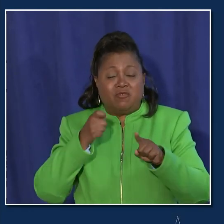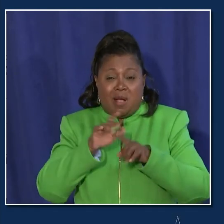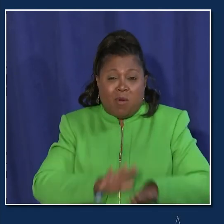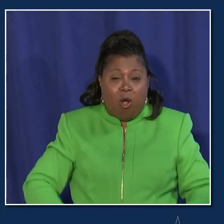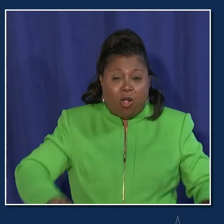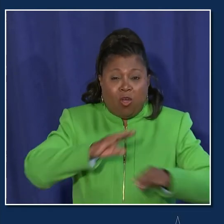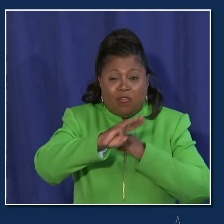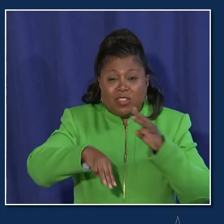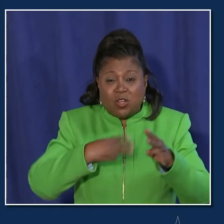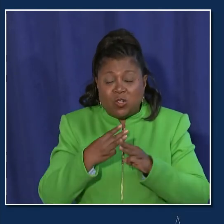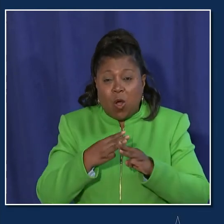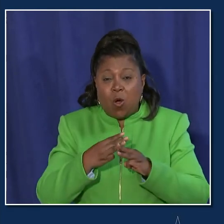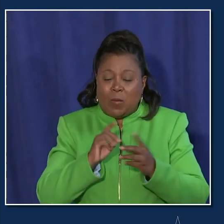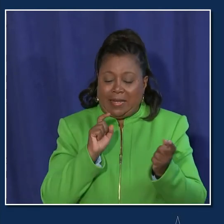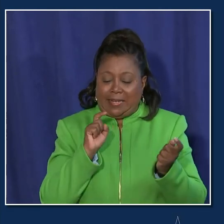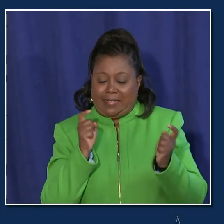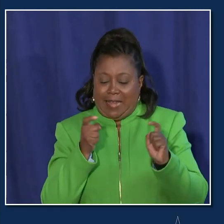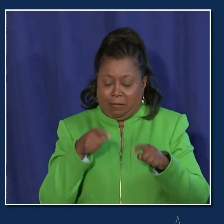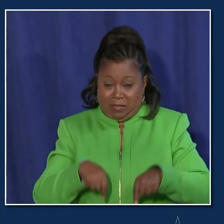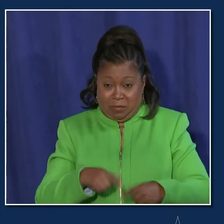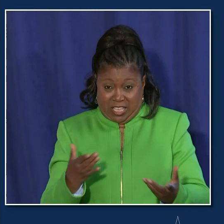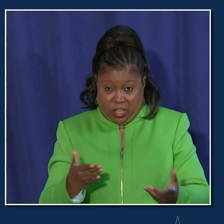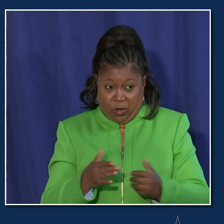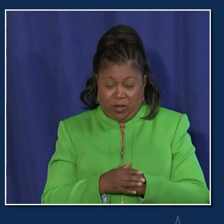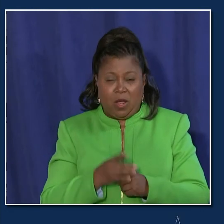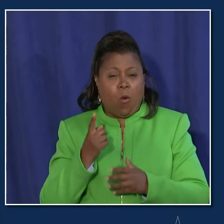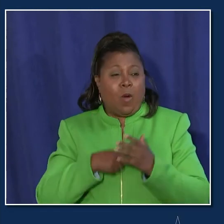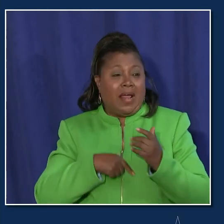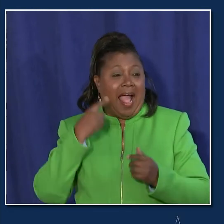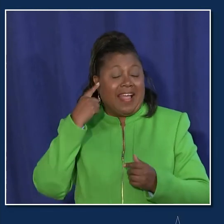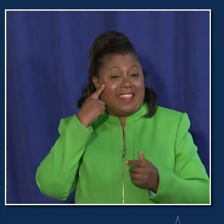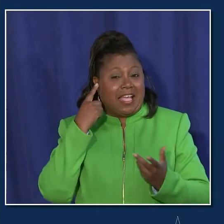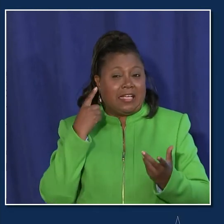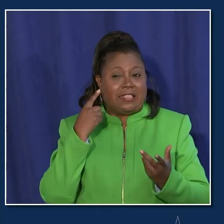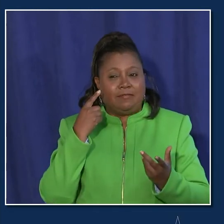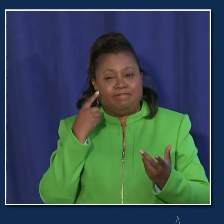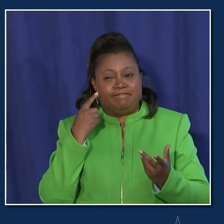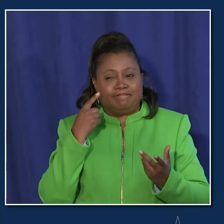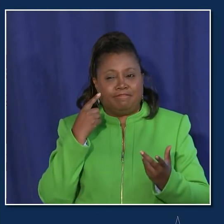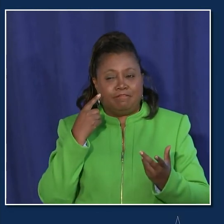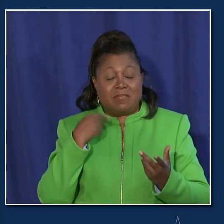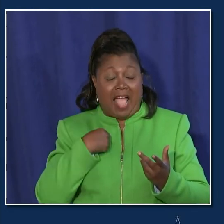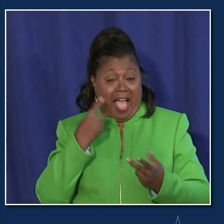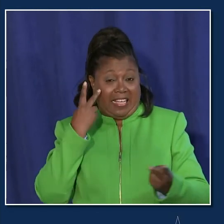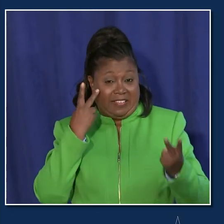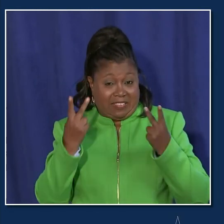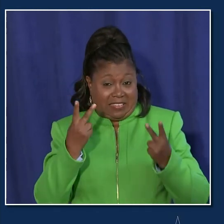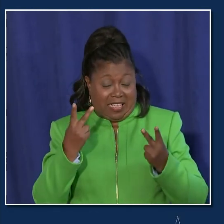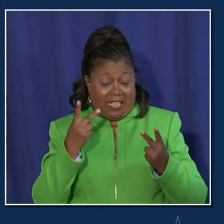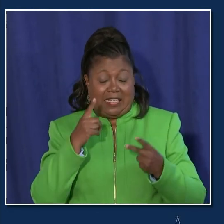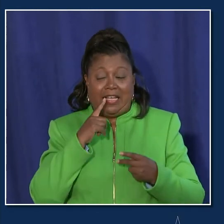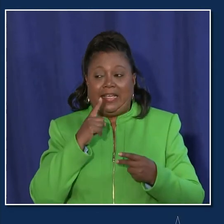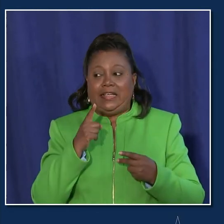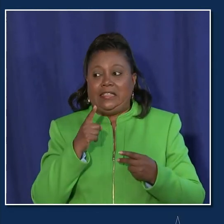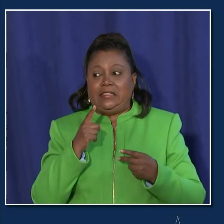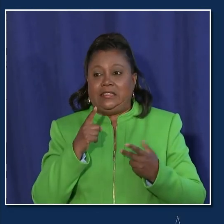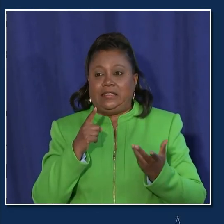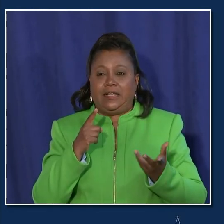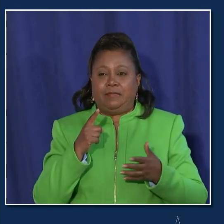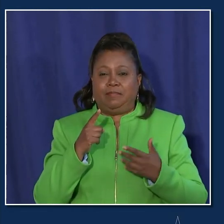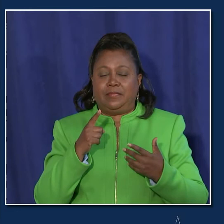across the globe and adapt them here. What I think I have seen is